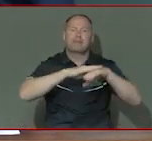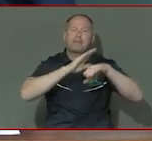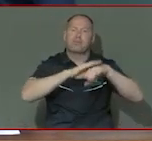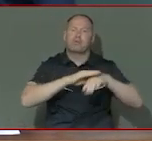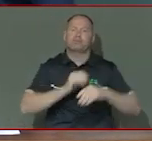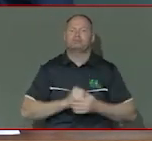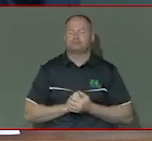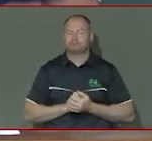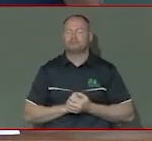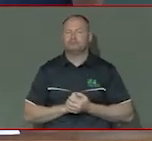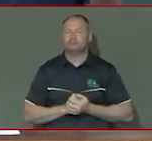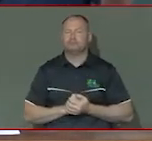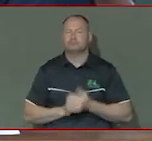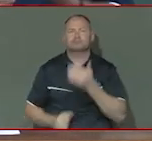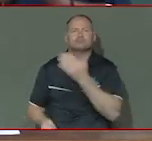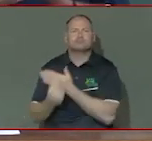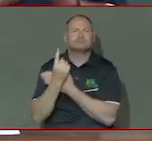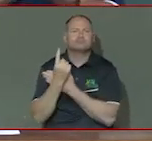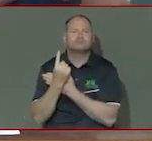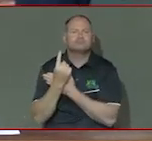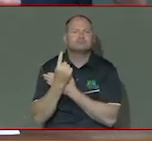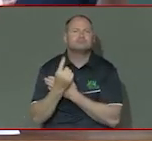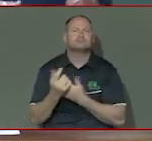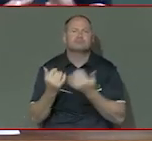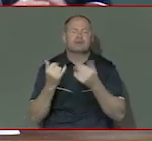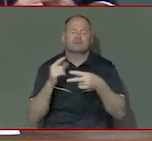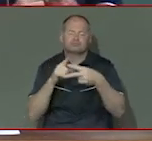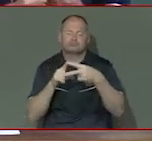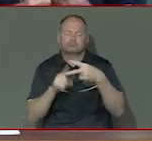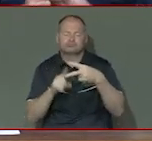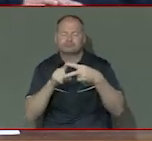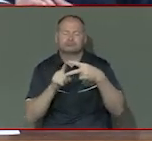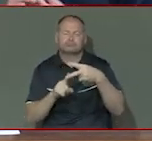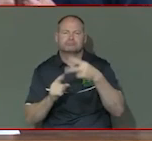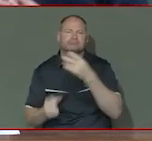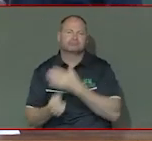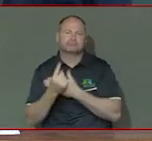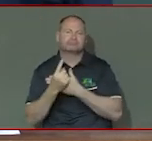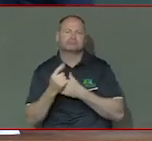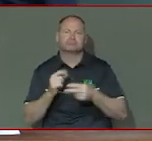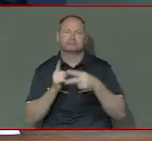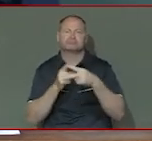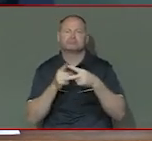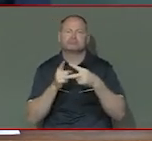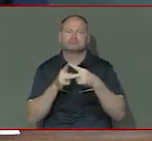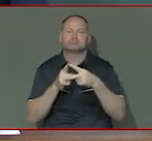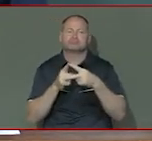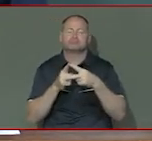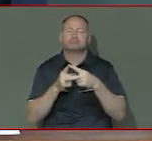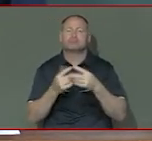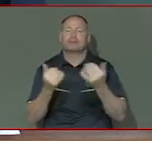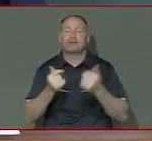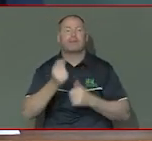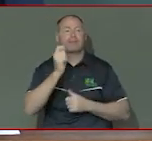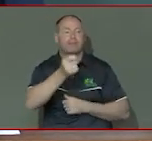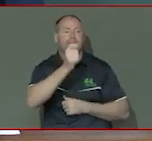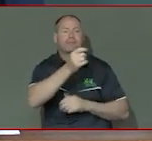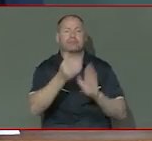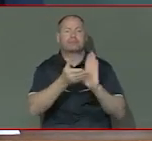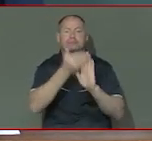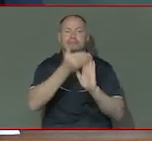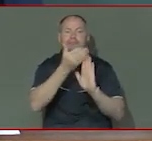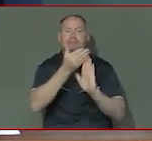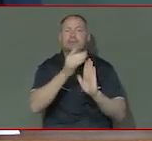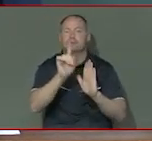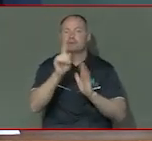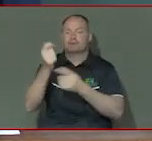happens, one of 2 things could have happened during the year. The one is, my expenses increased, but my sales